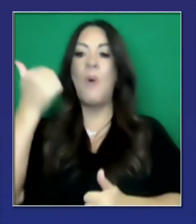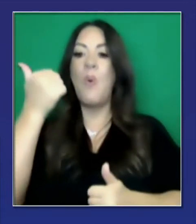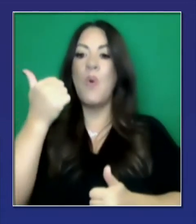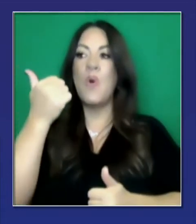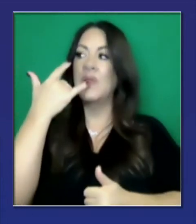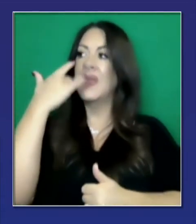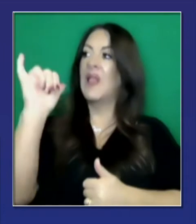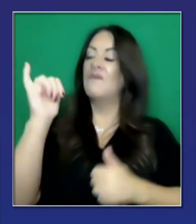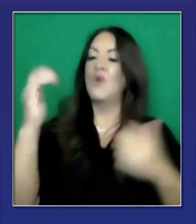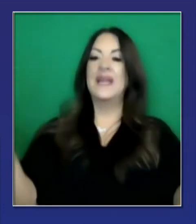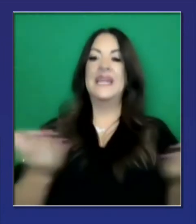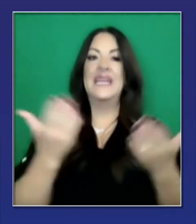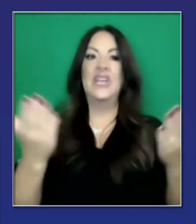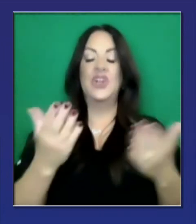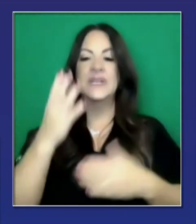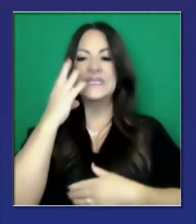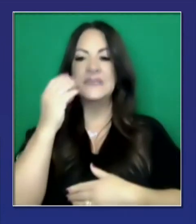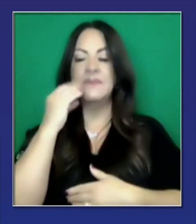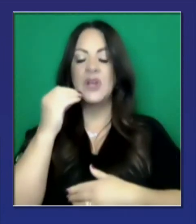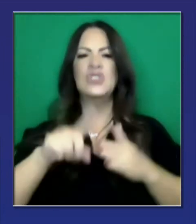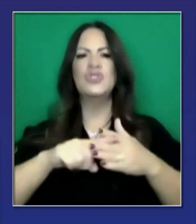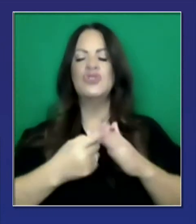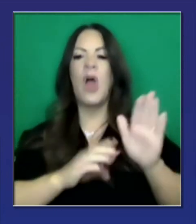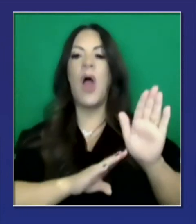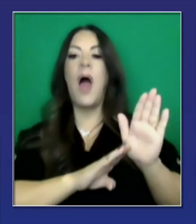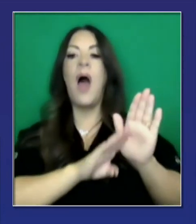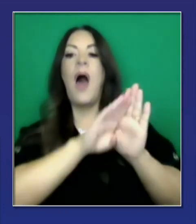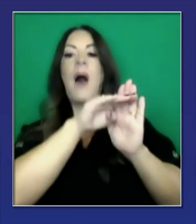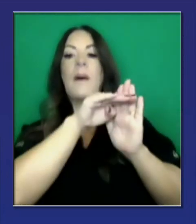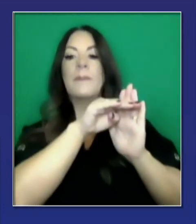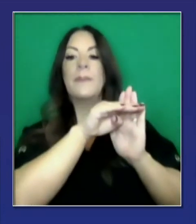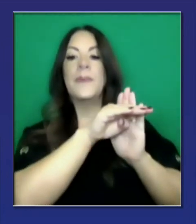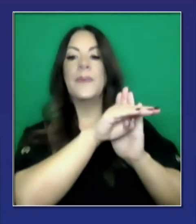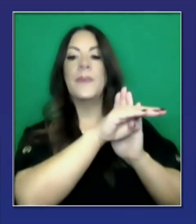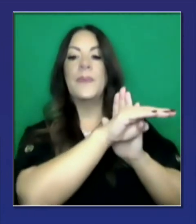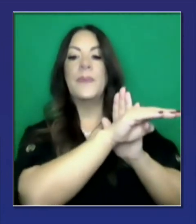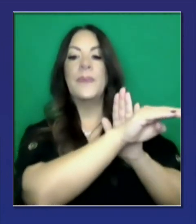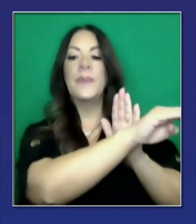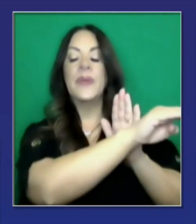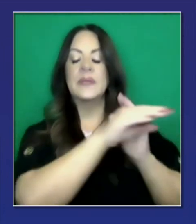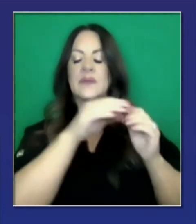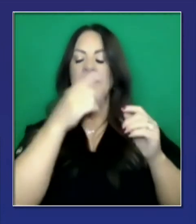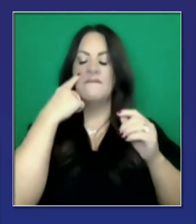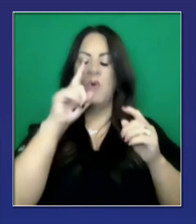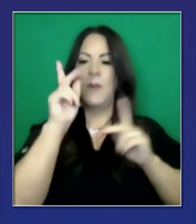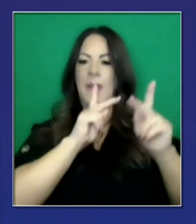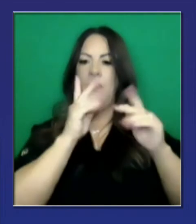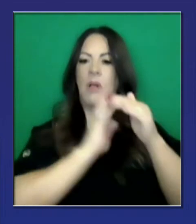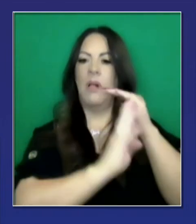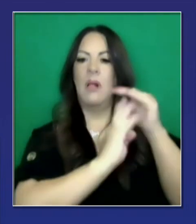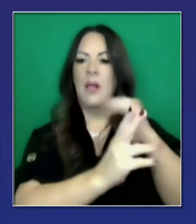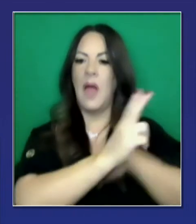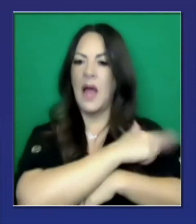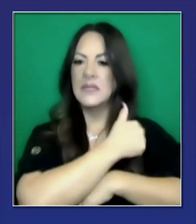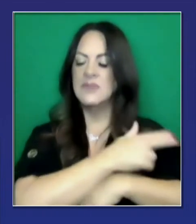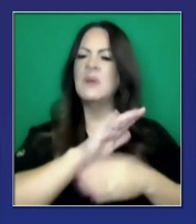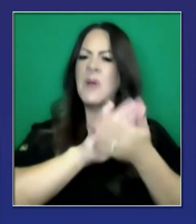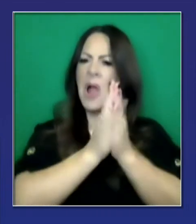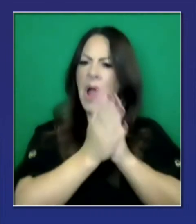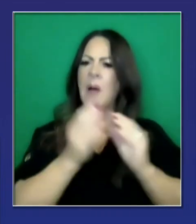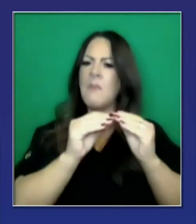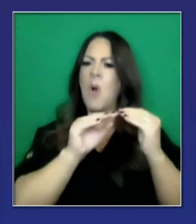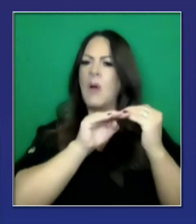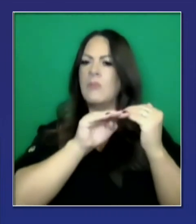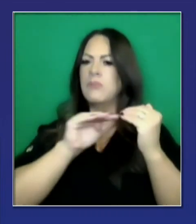state experiencing a plateauing of new hospital admissions. So majority of the state actually seeing